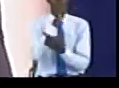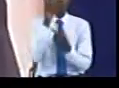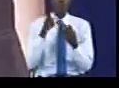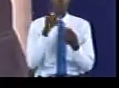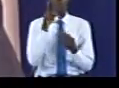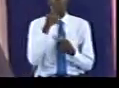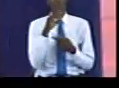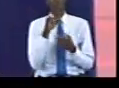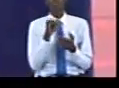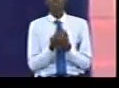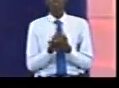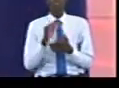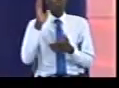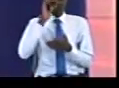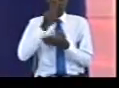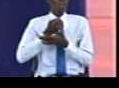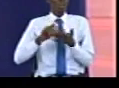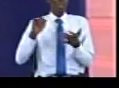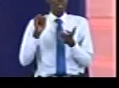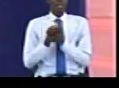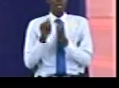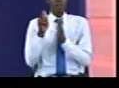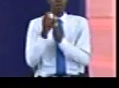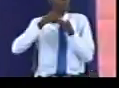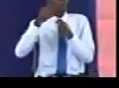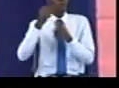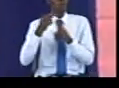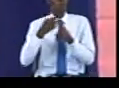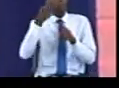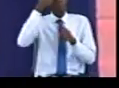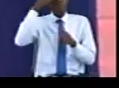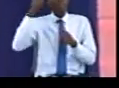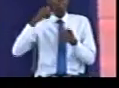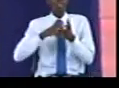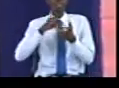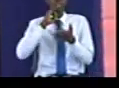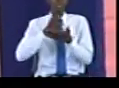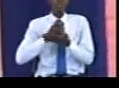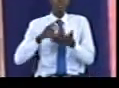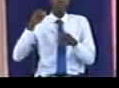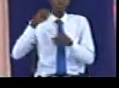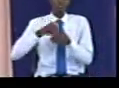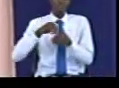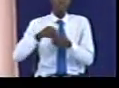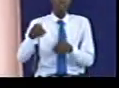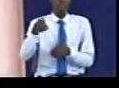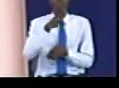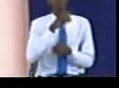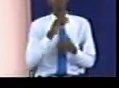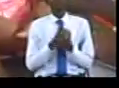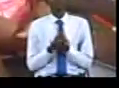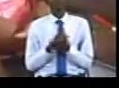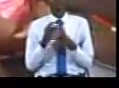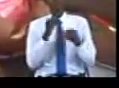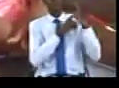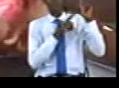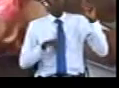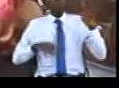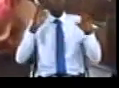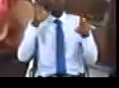going to write that law inside your heart, inside you. Yes. The Lord will do it.